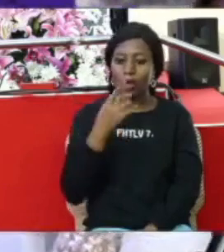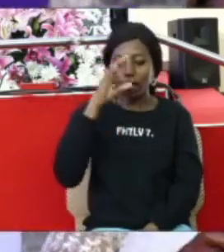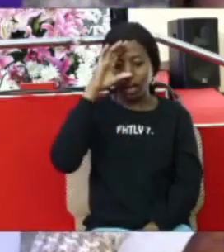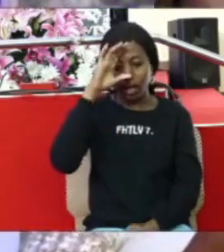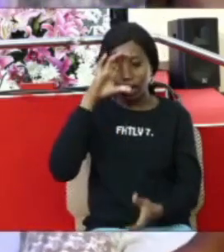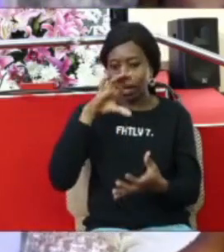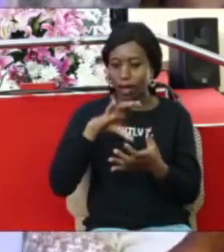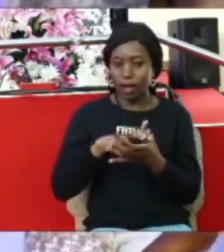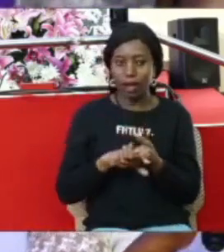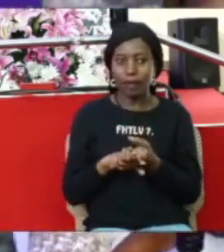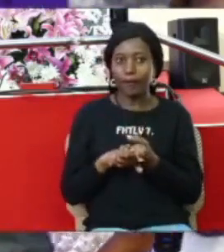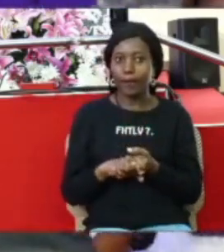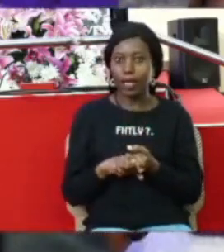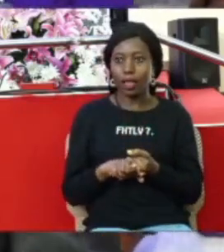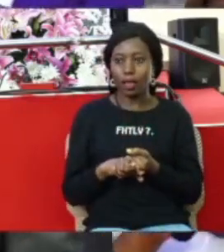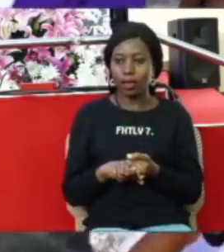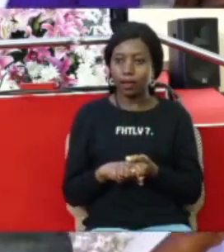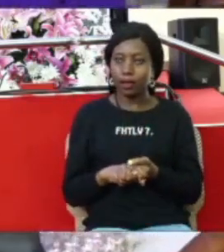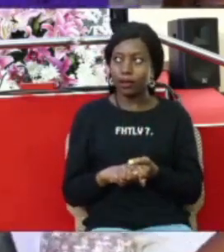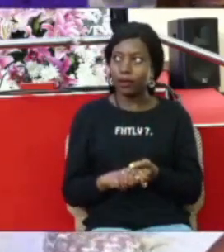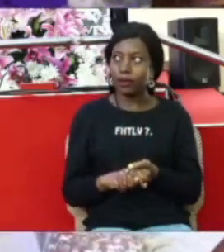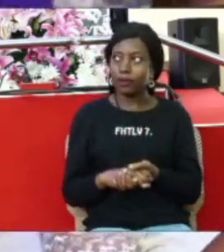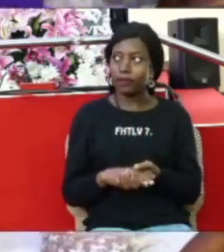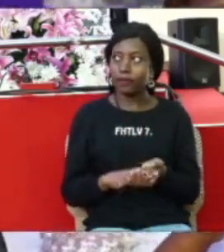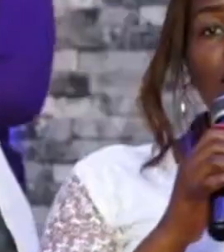believe. Only